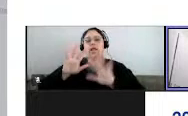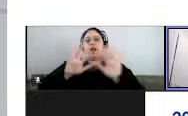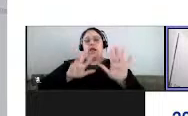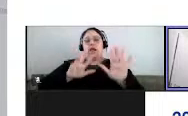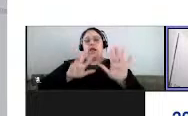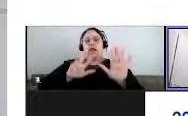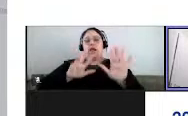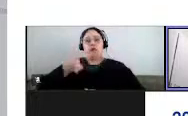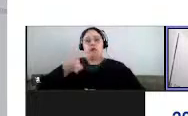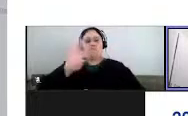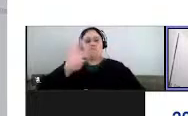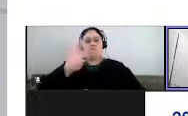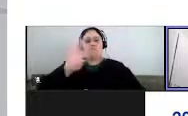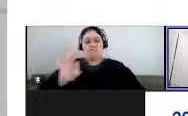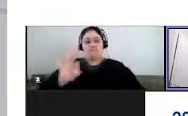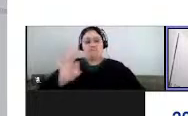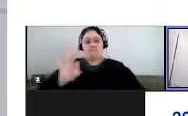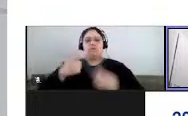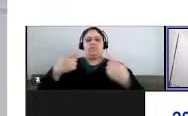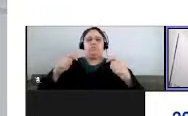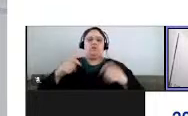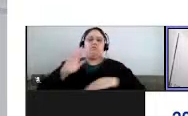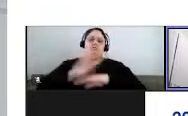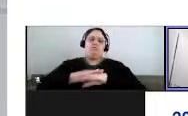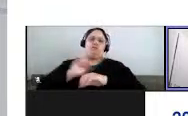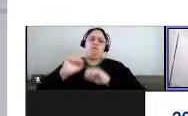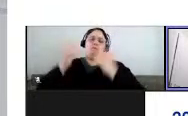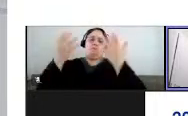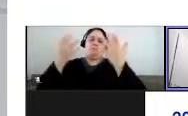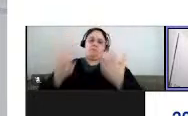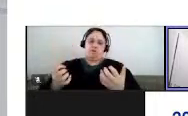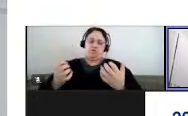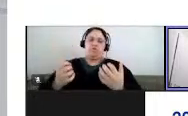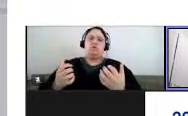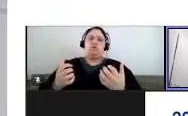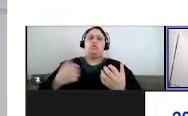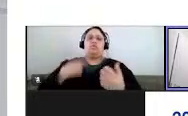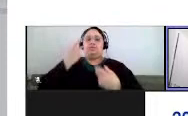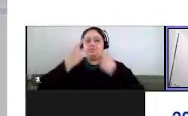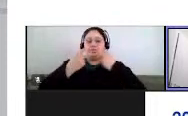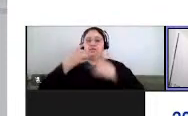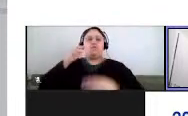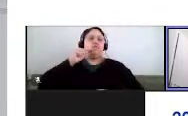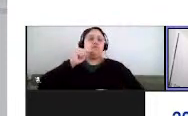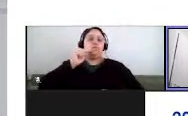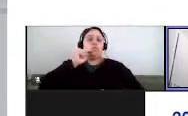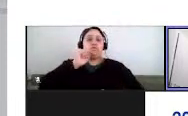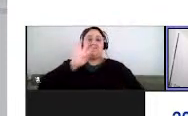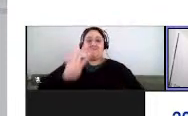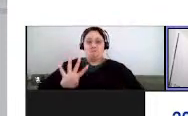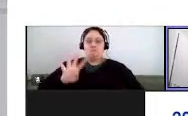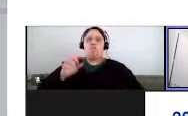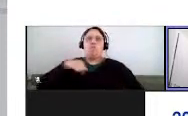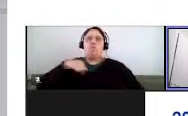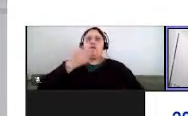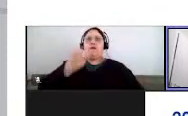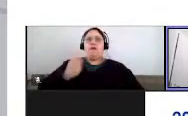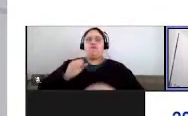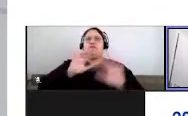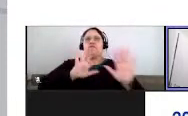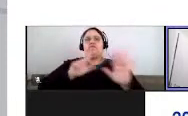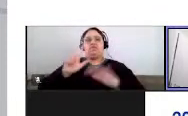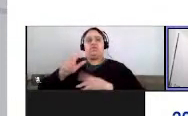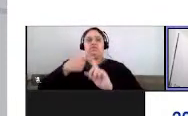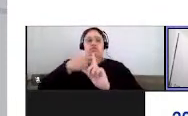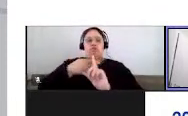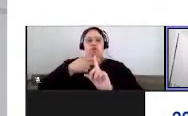98.4% for spending on our budget. You will see in the fourth quarter we had 57